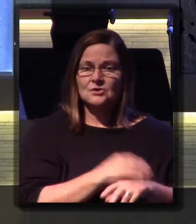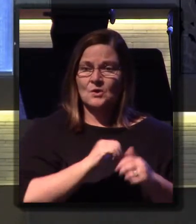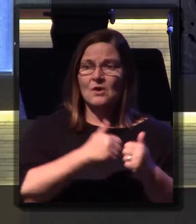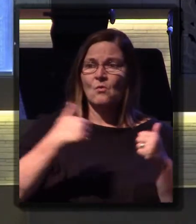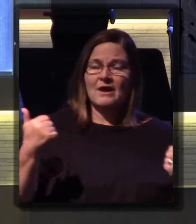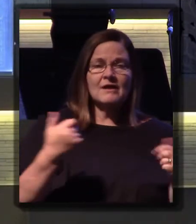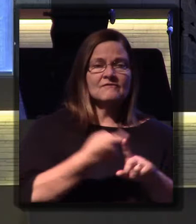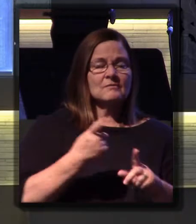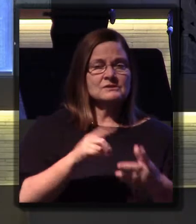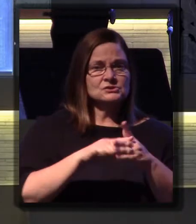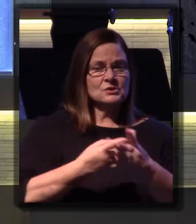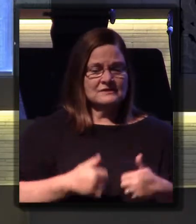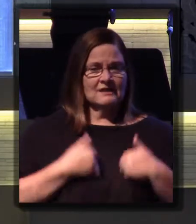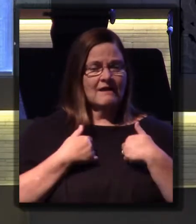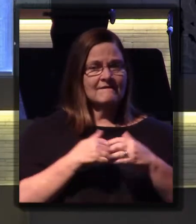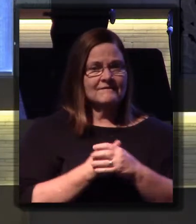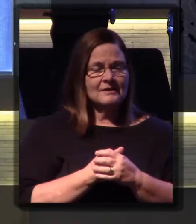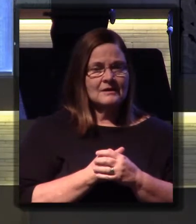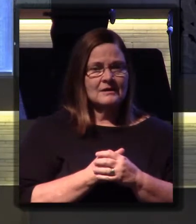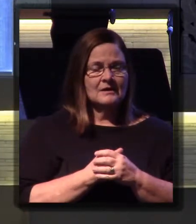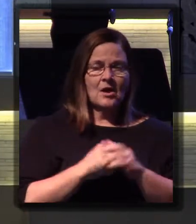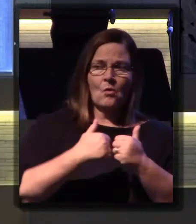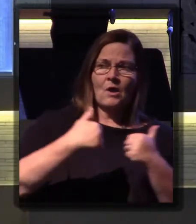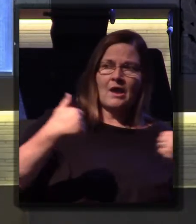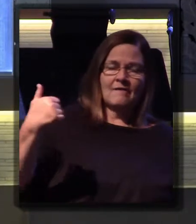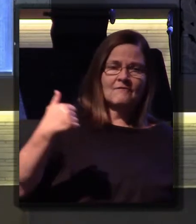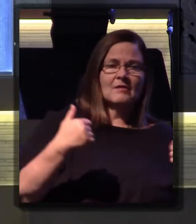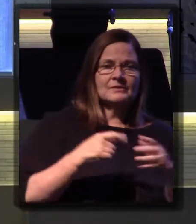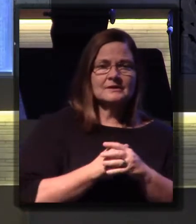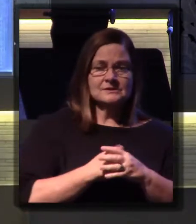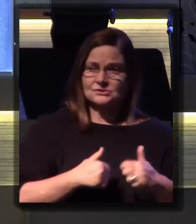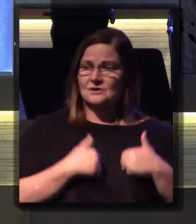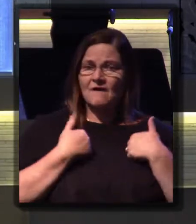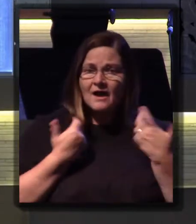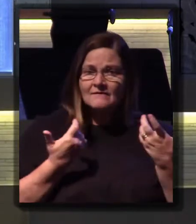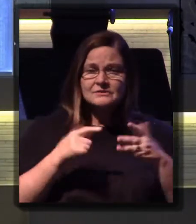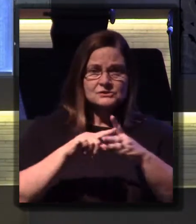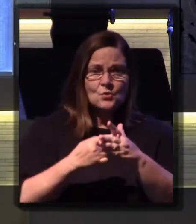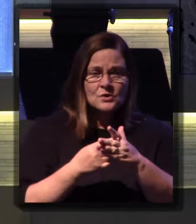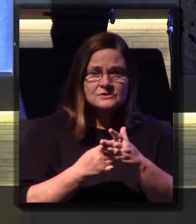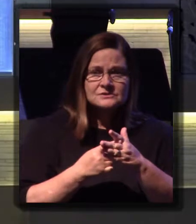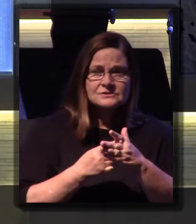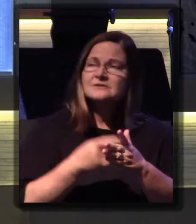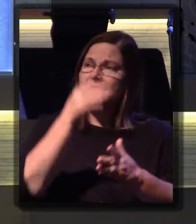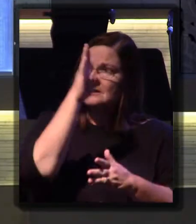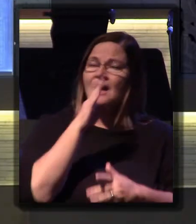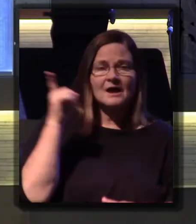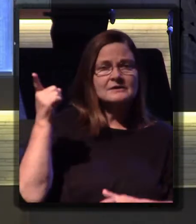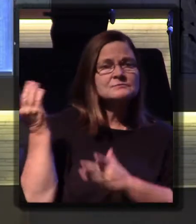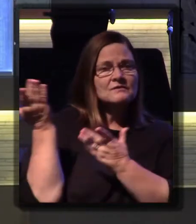just know that you're heading for the desert. You're heading away from the source of life, away from